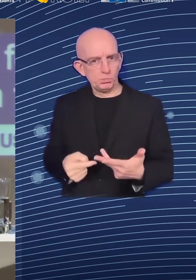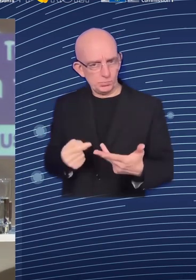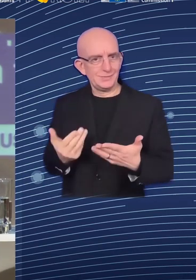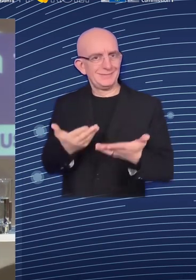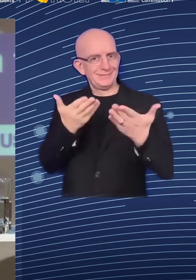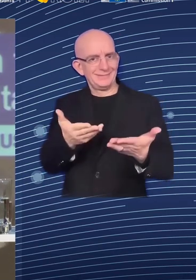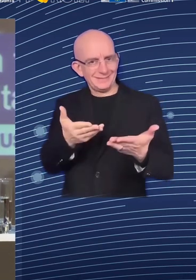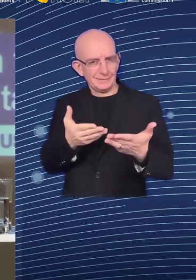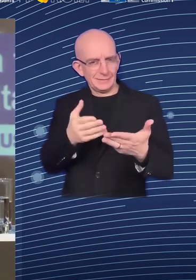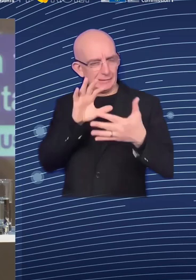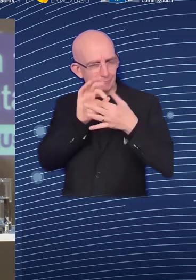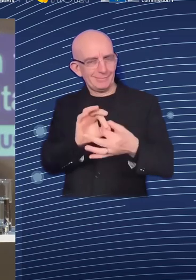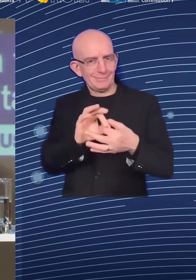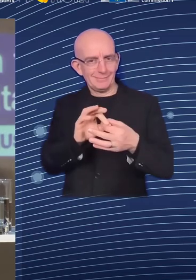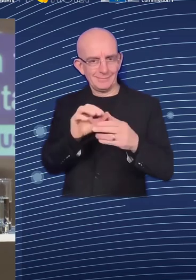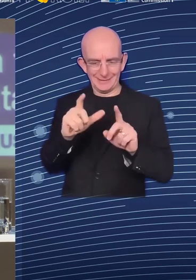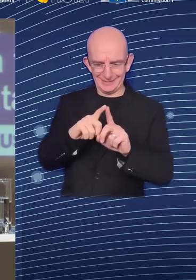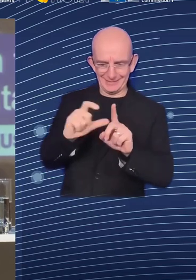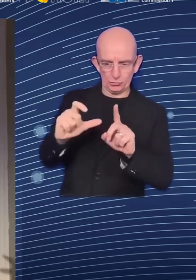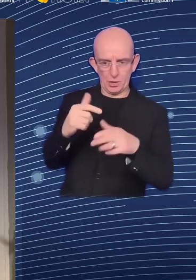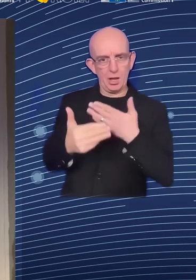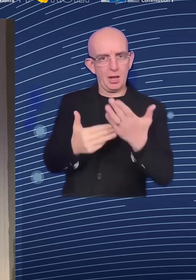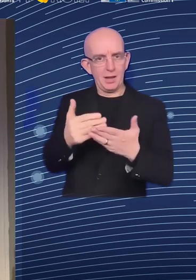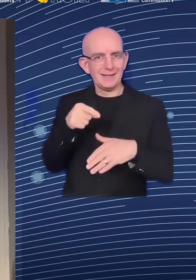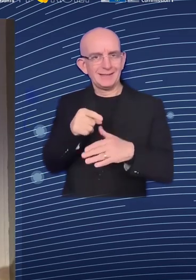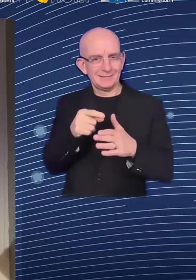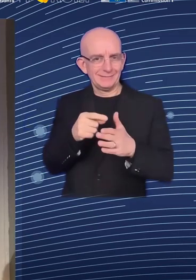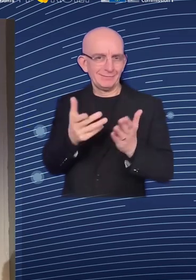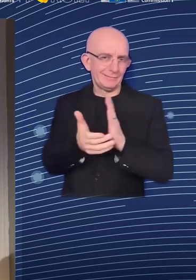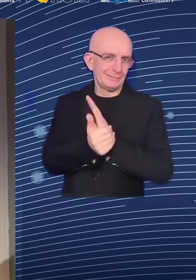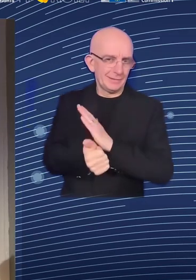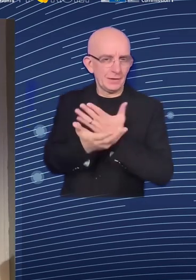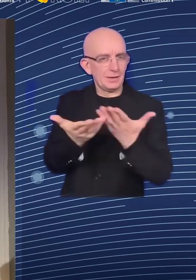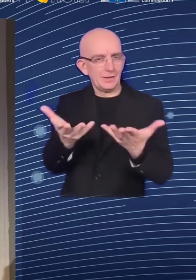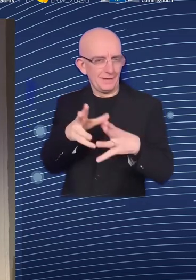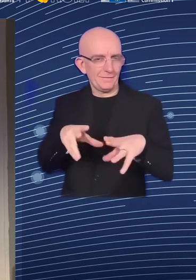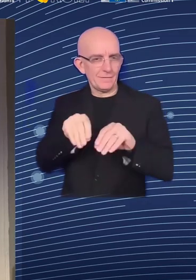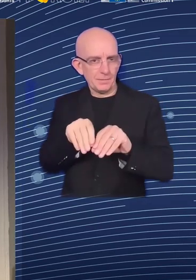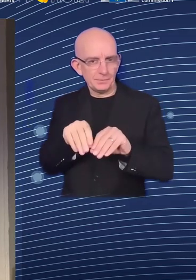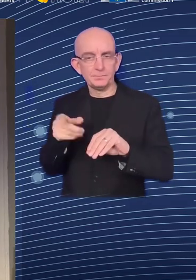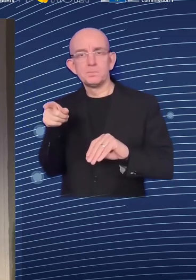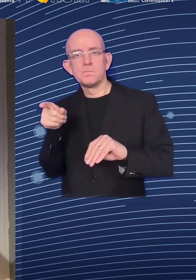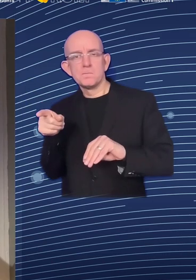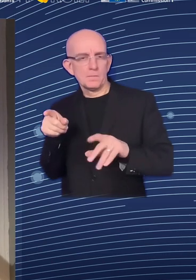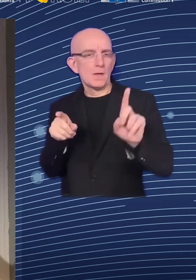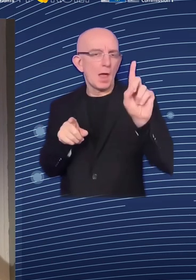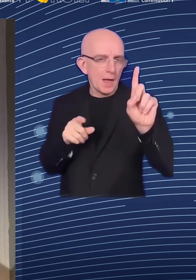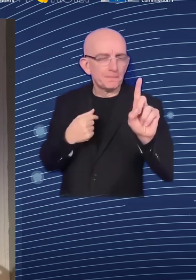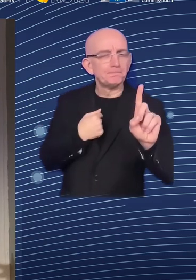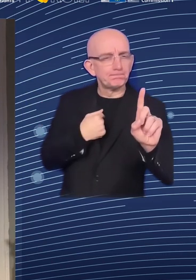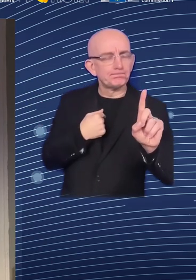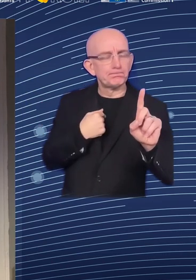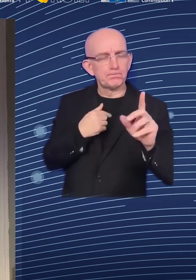I'm also interested in skills that exist within a workforce but are not necessarily